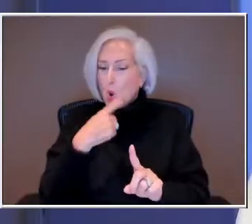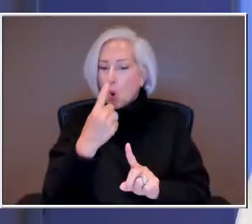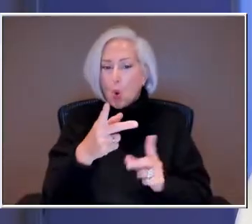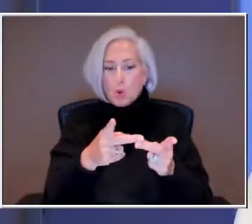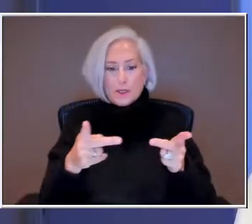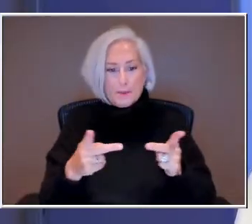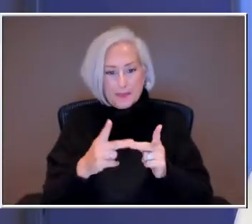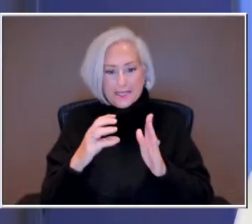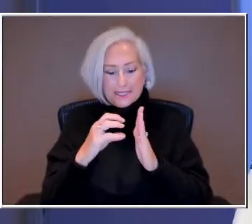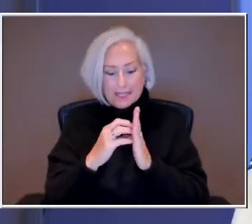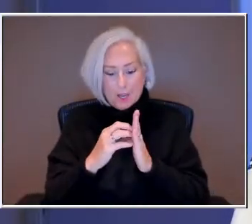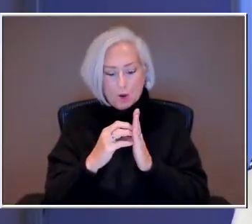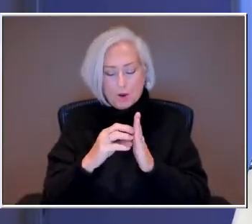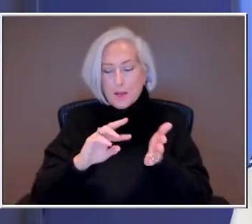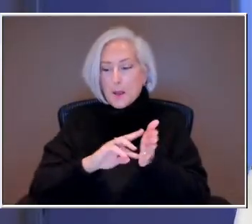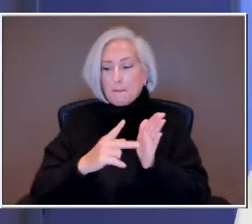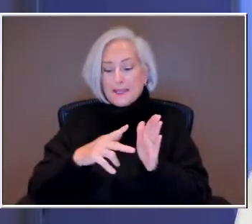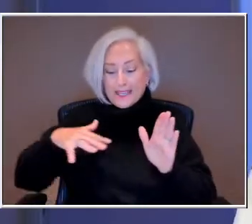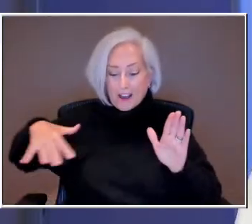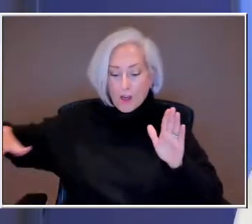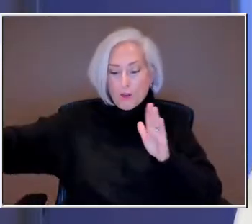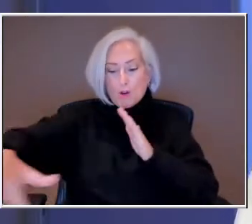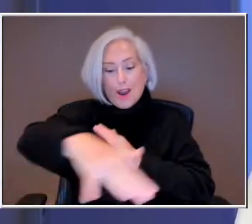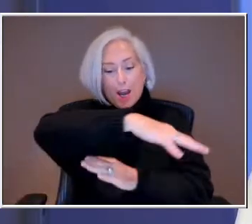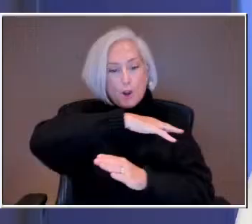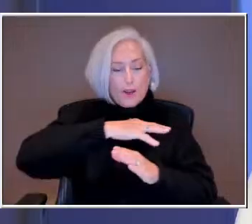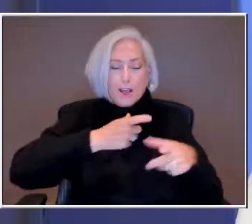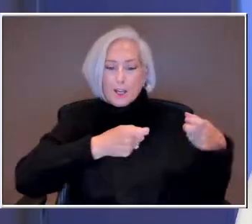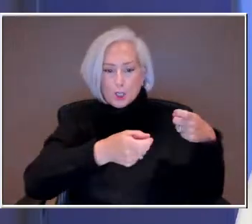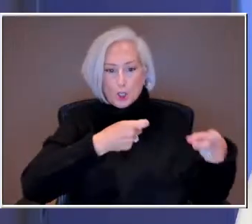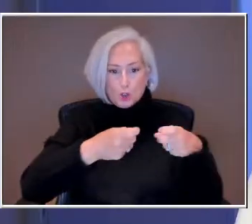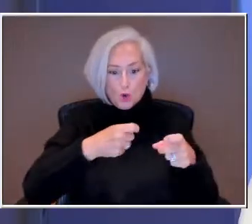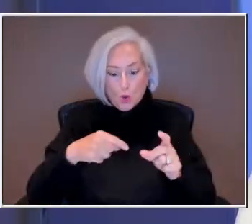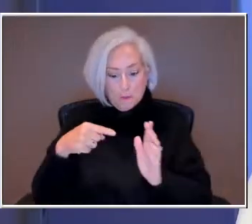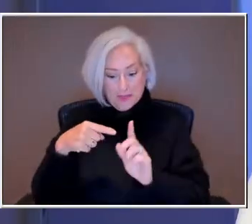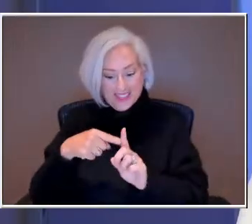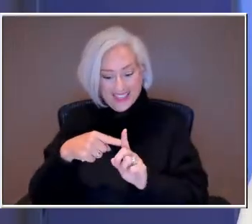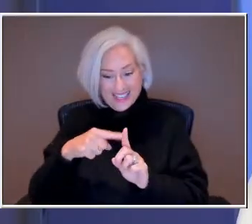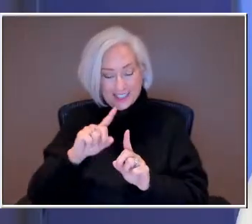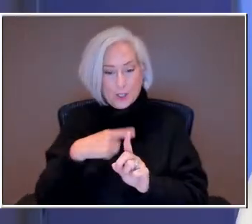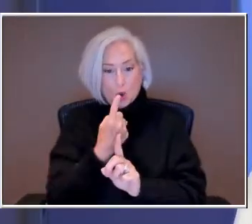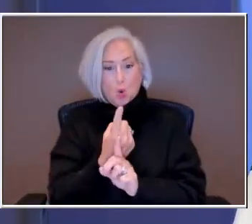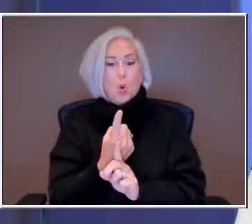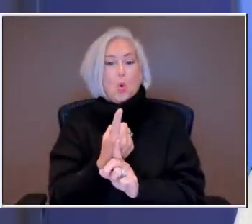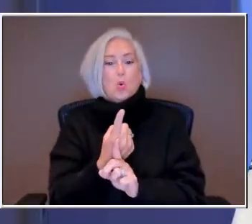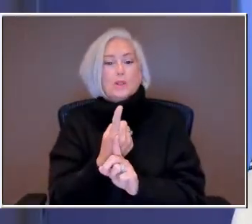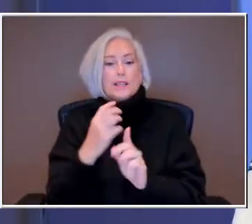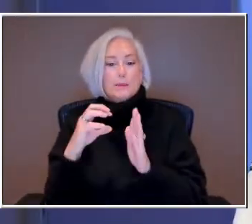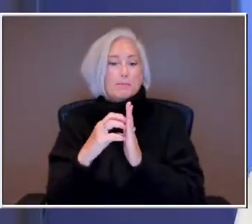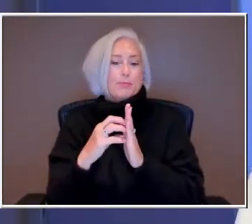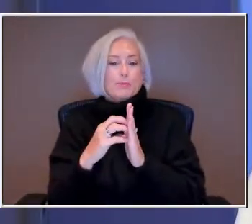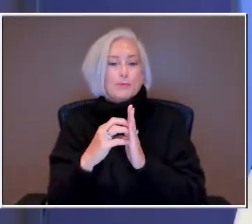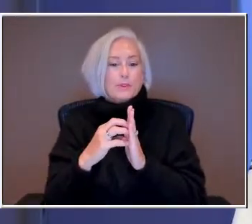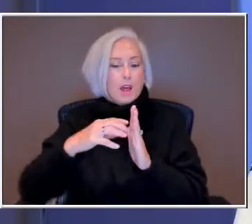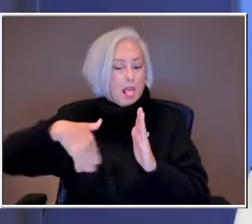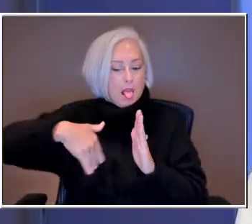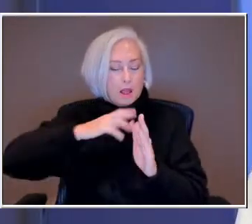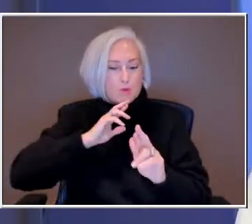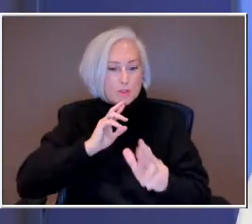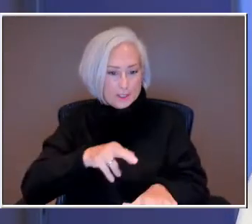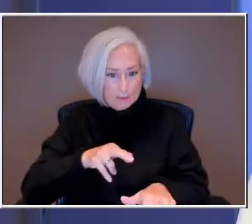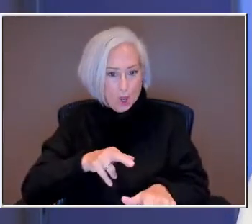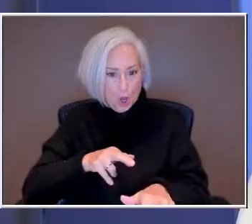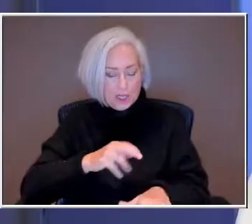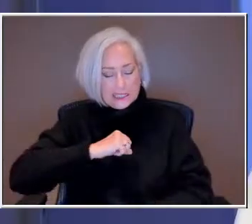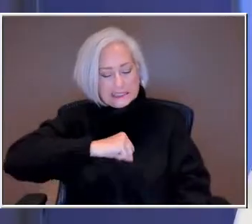well controlled, practically invisible on the targeted therapy, and it was just this particular lesion that wasn't responding, that was kind of resistant to the